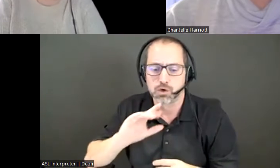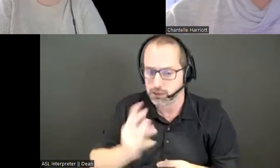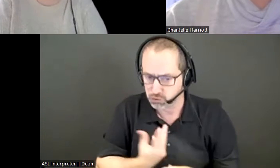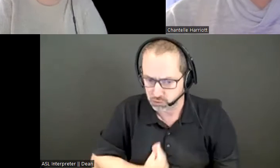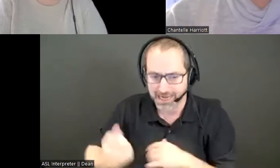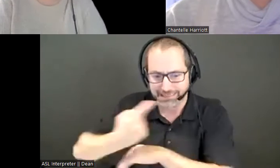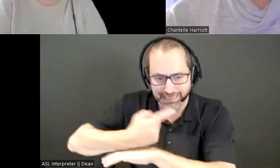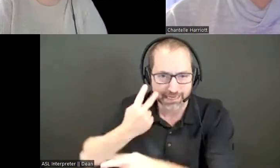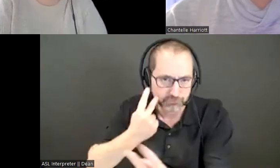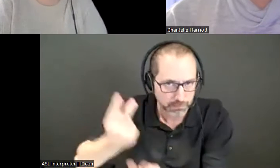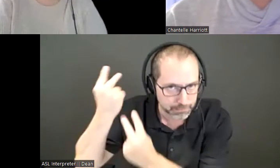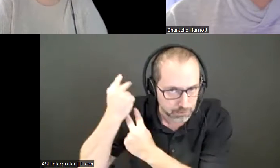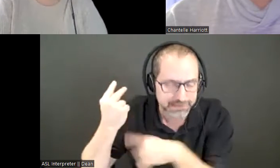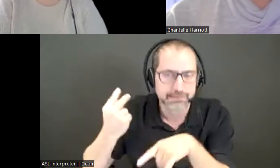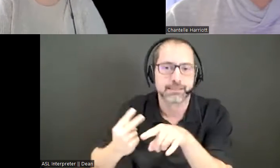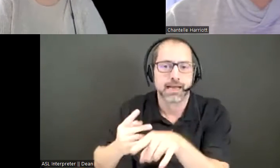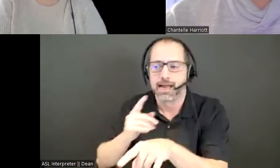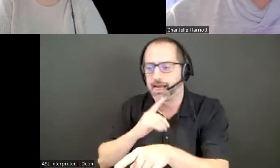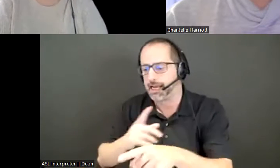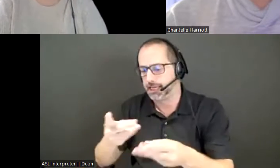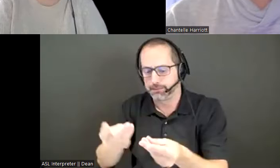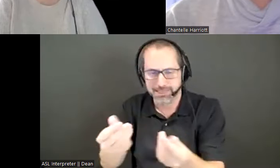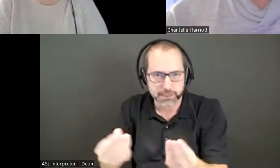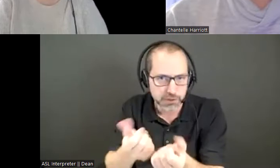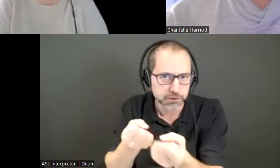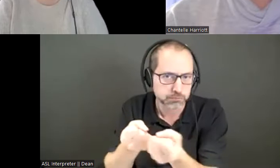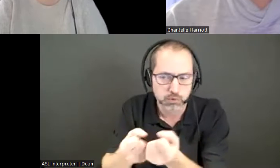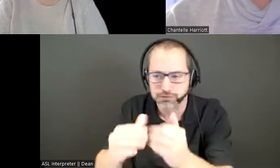she advocates and provides material supports such as housing,